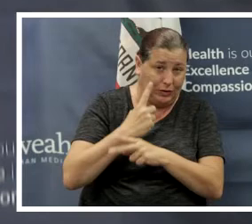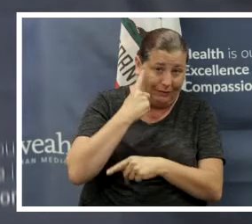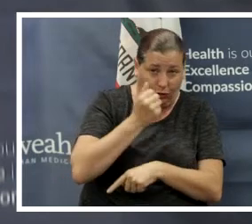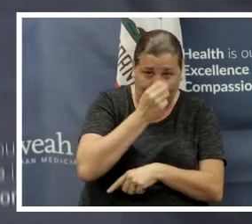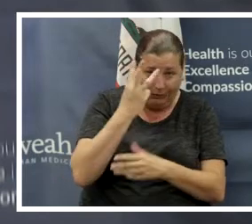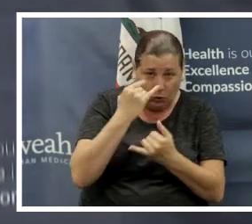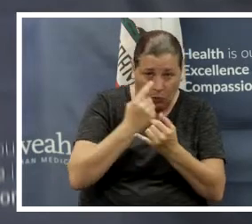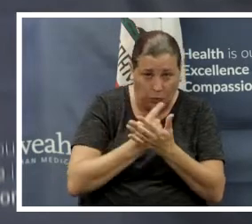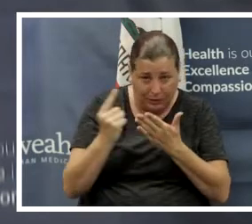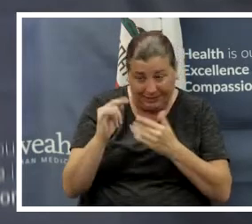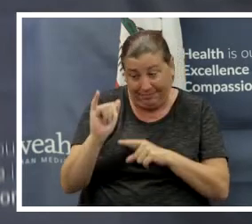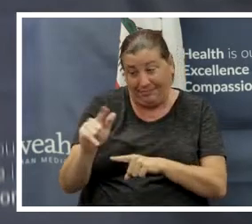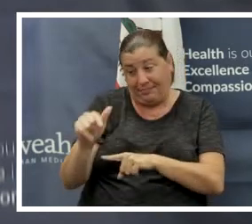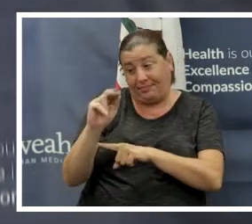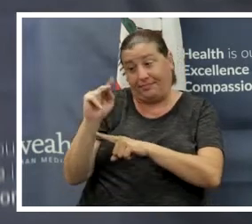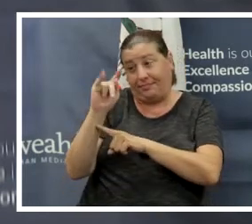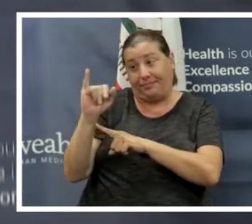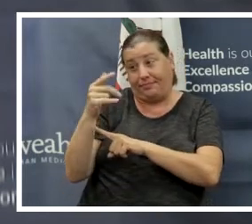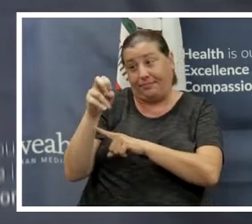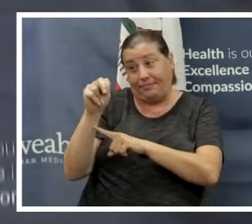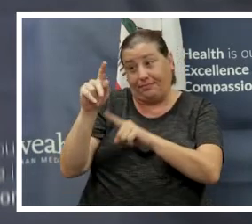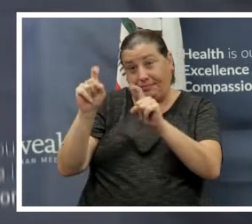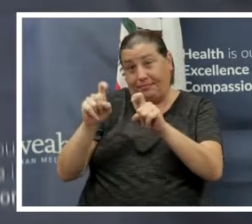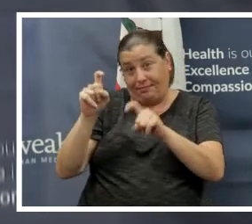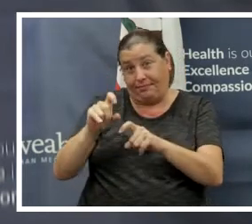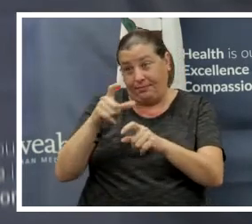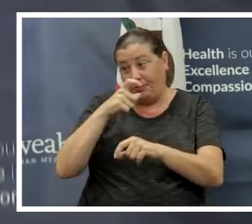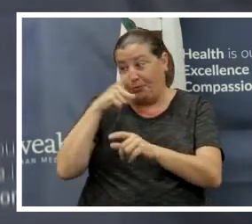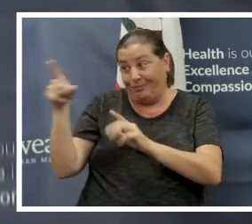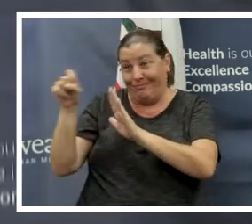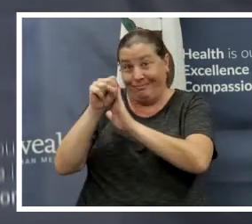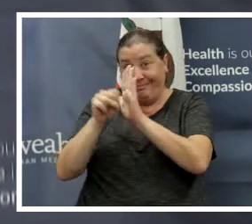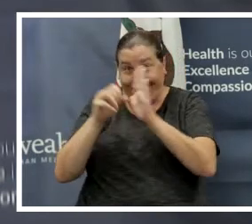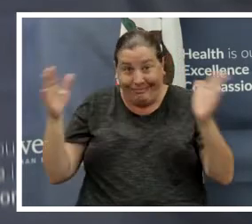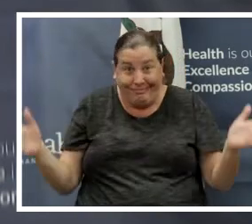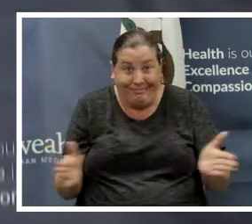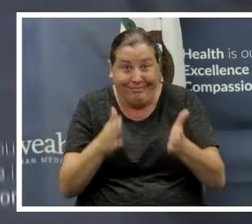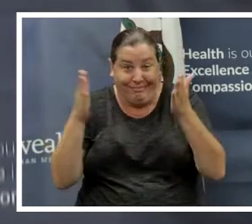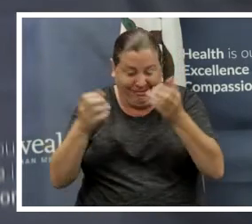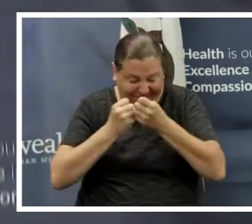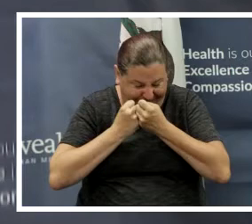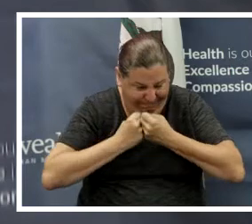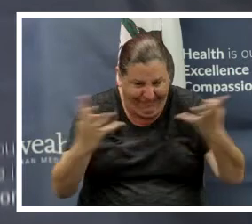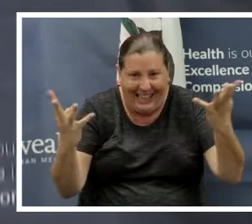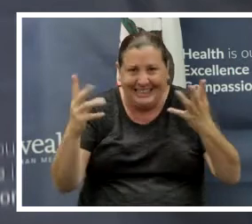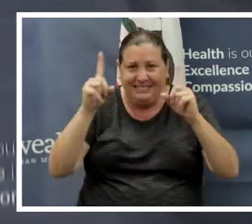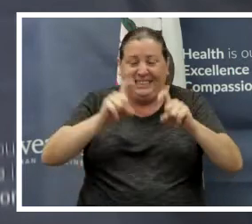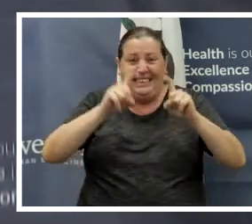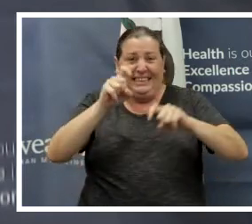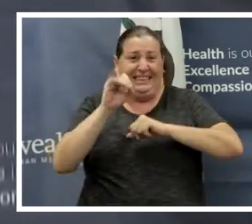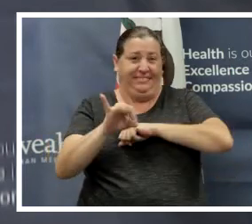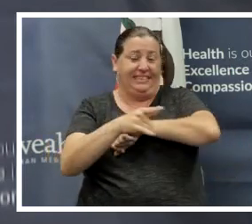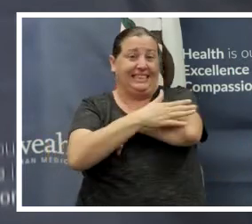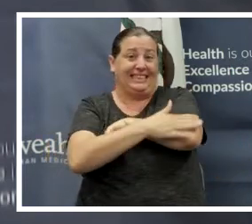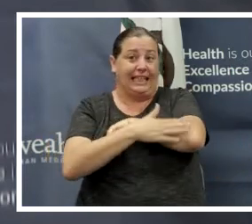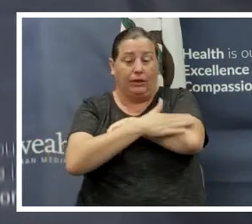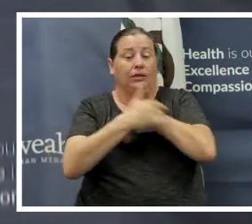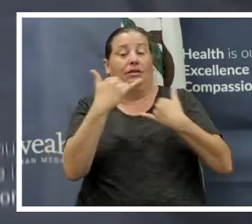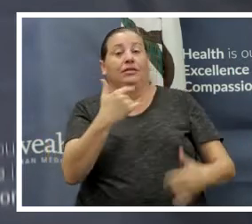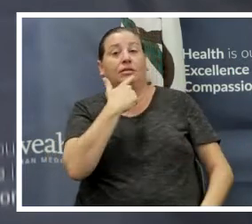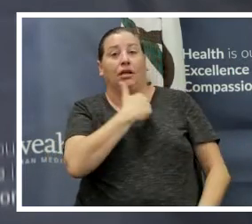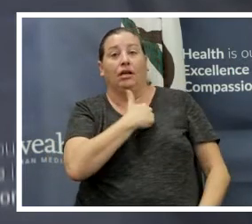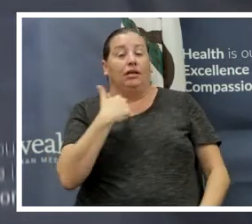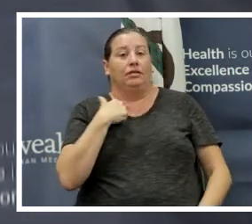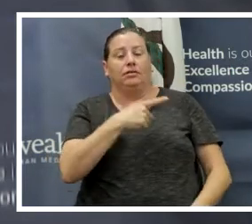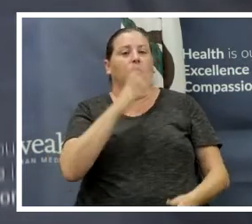essentially the state, who is encouraging massive testing of counties, is telling us right now that